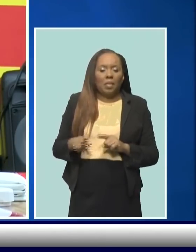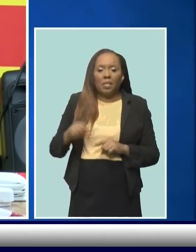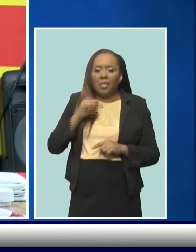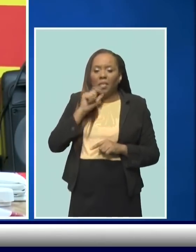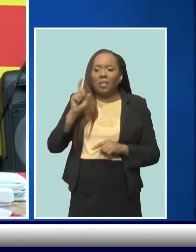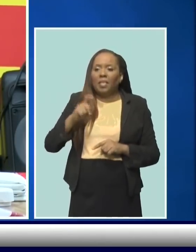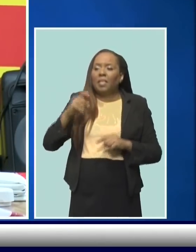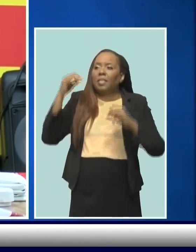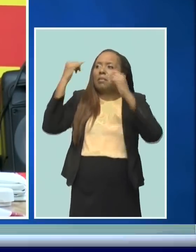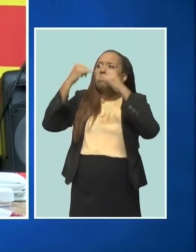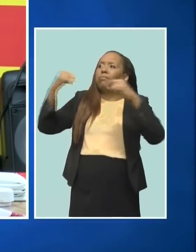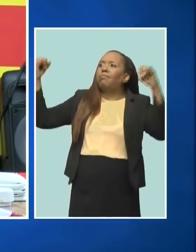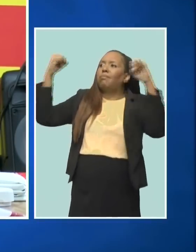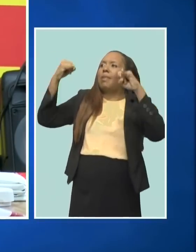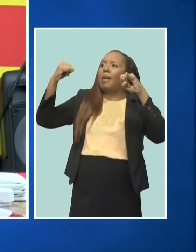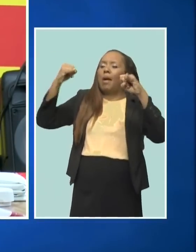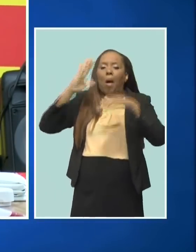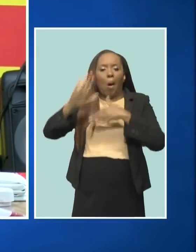round.